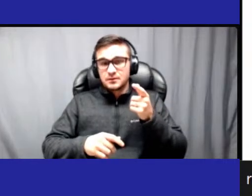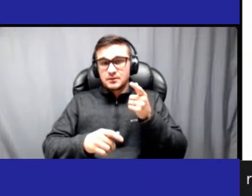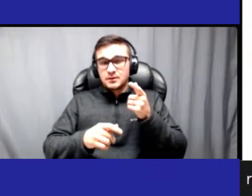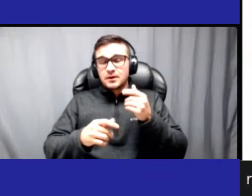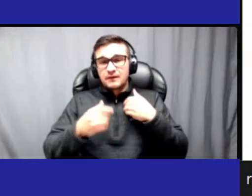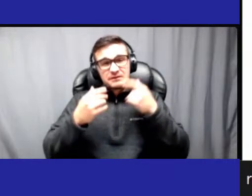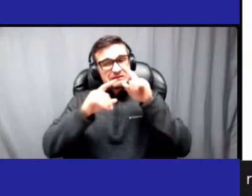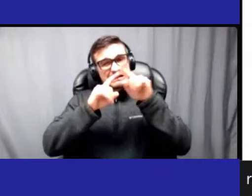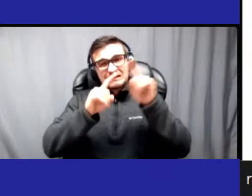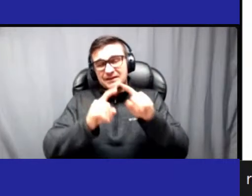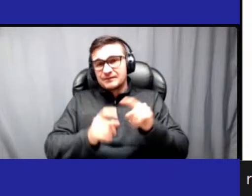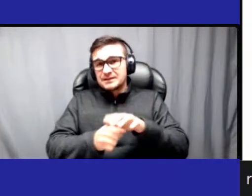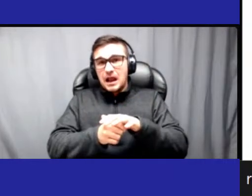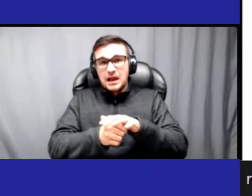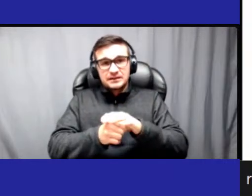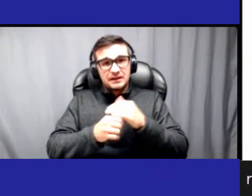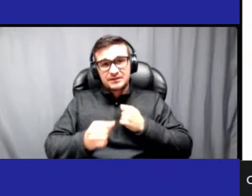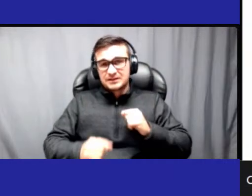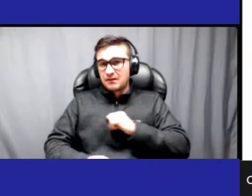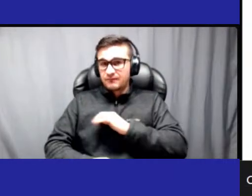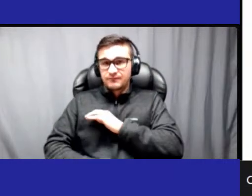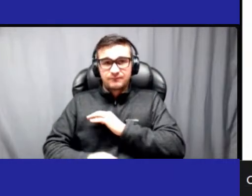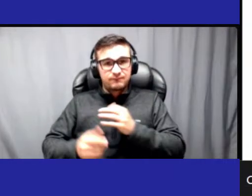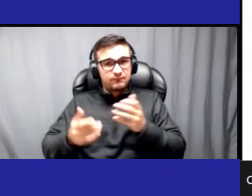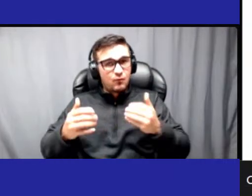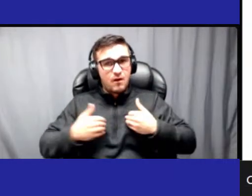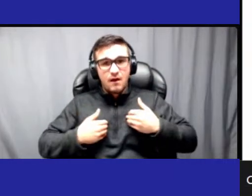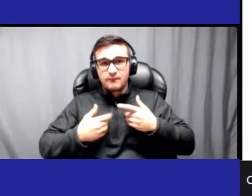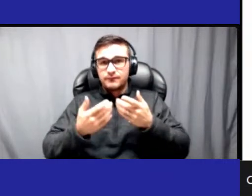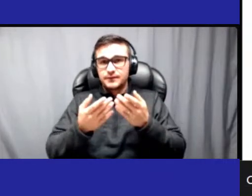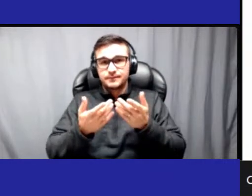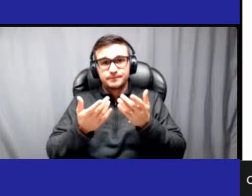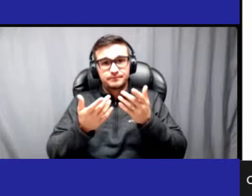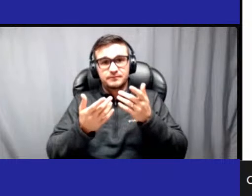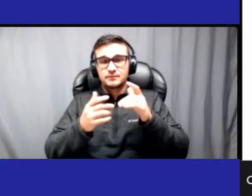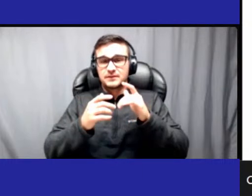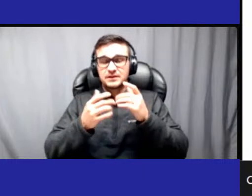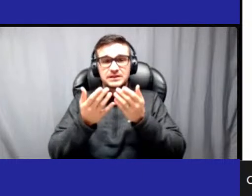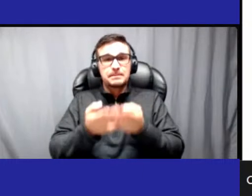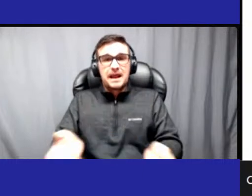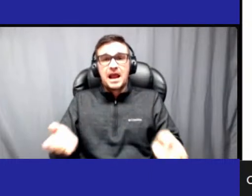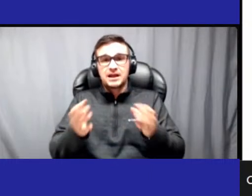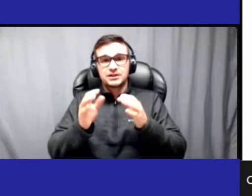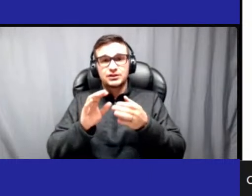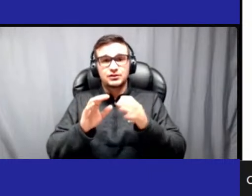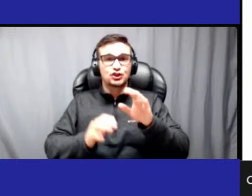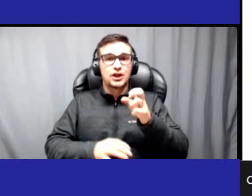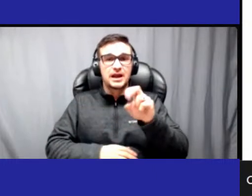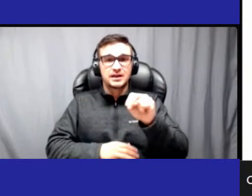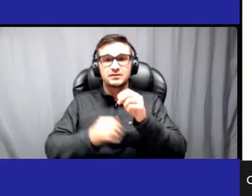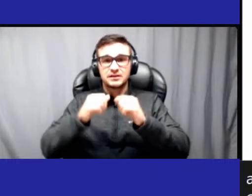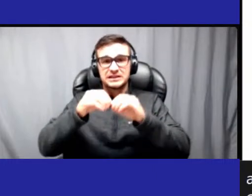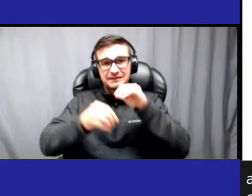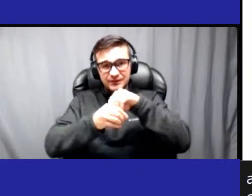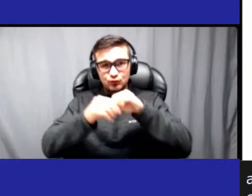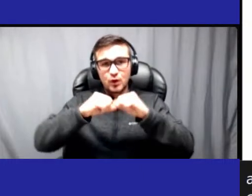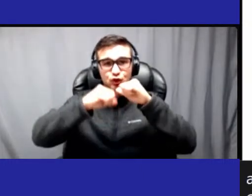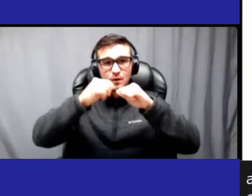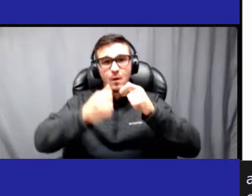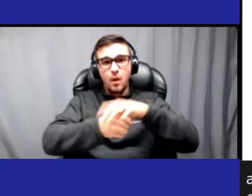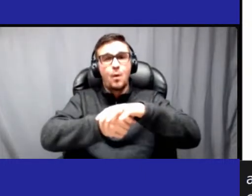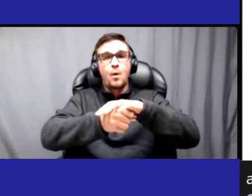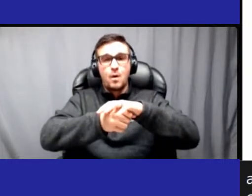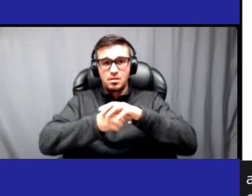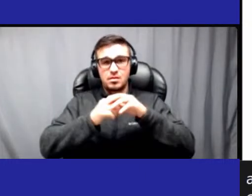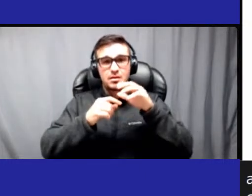of staff. They already have sort of a supply chain infrastructure that's in place, and they're all local entities. So that's sort of one bucket of the partners that we